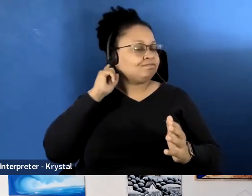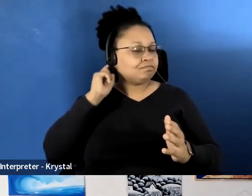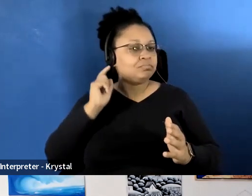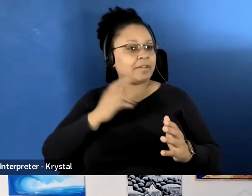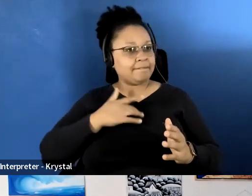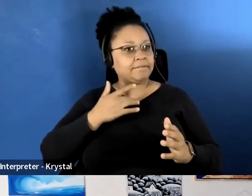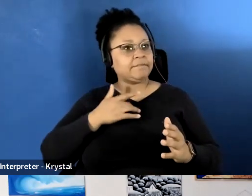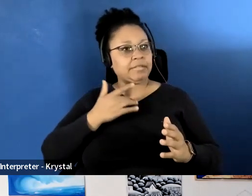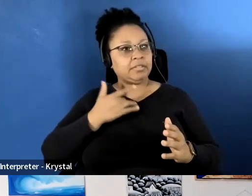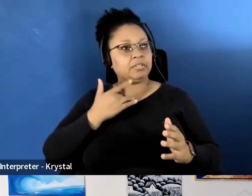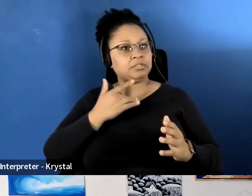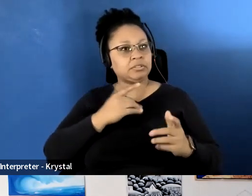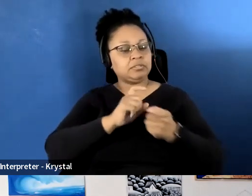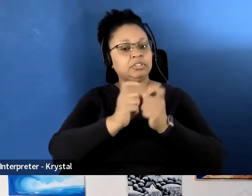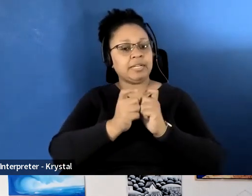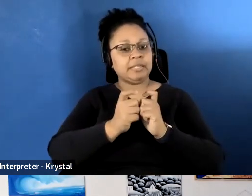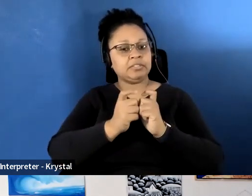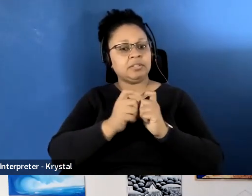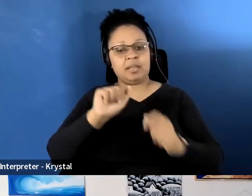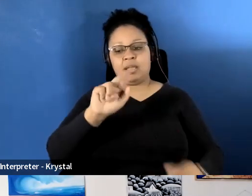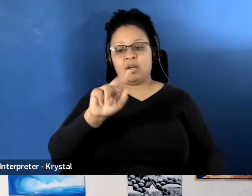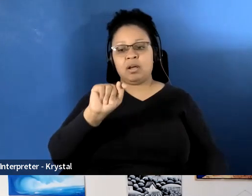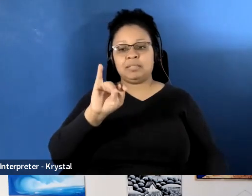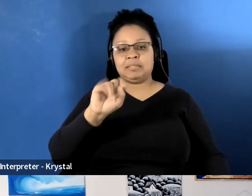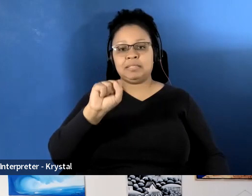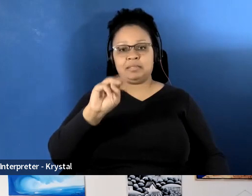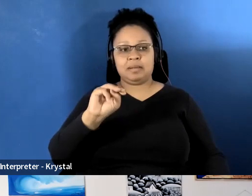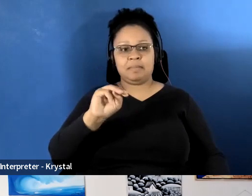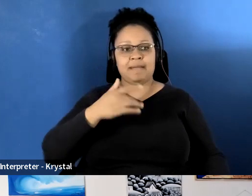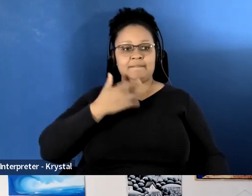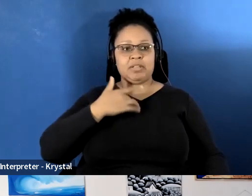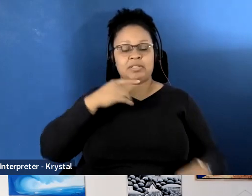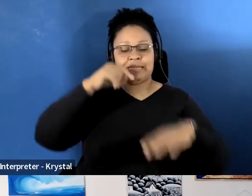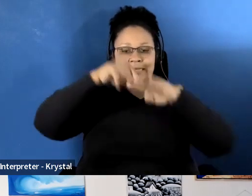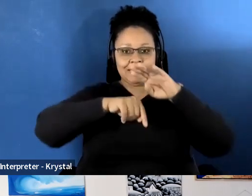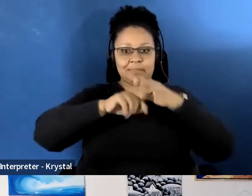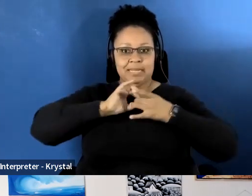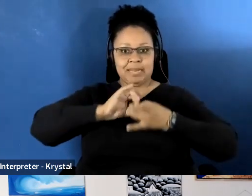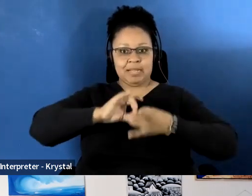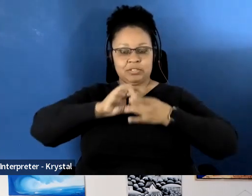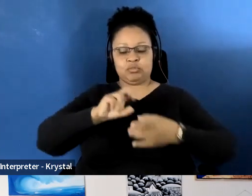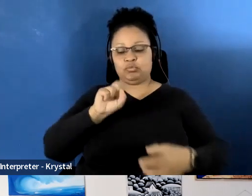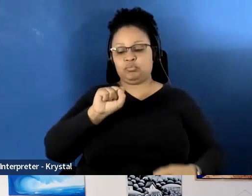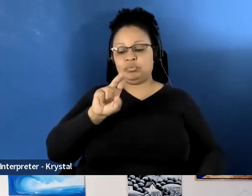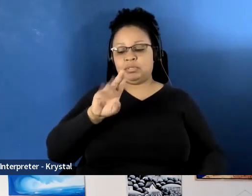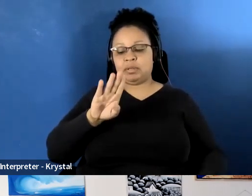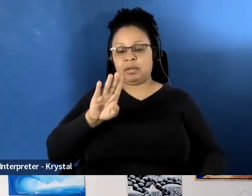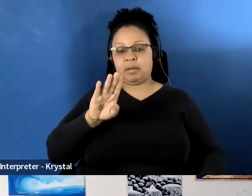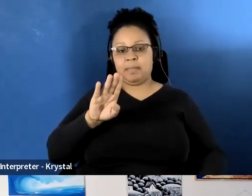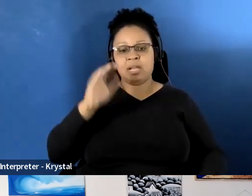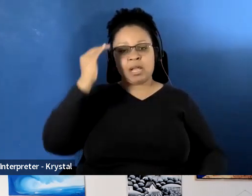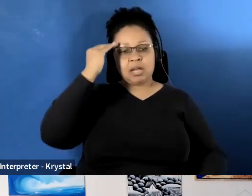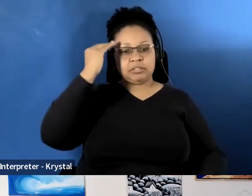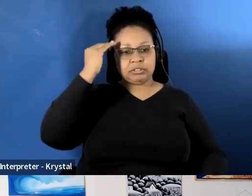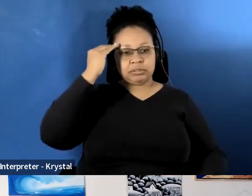really is just like a deeper connection to your subconscious. And so like all of that aromatherapy and